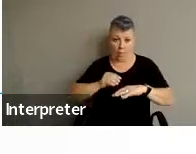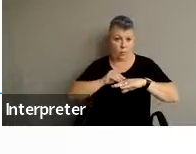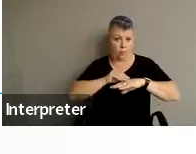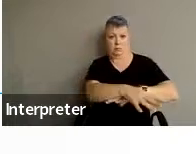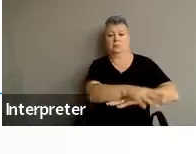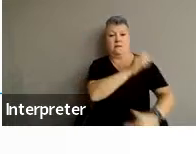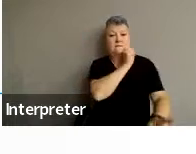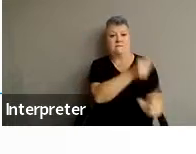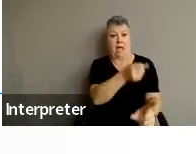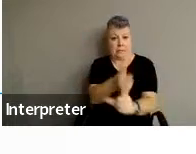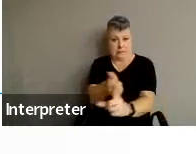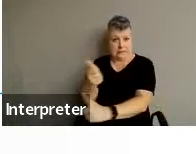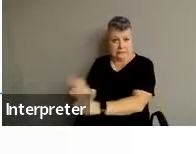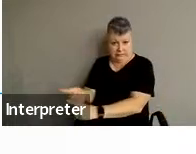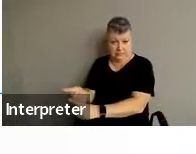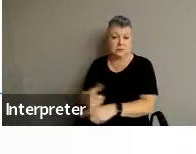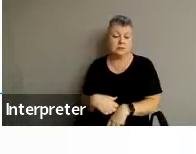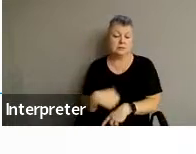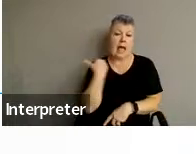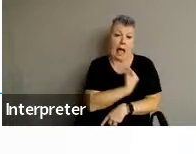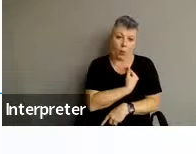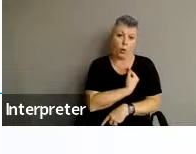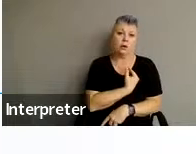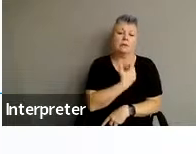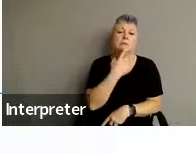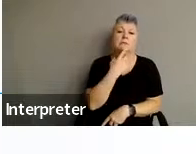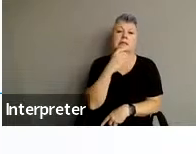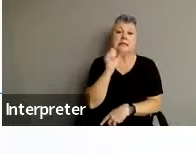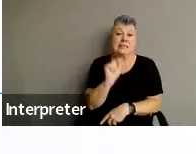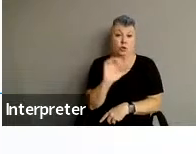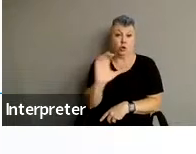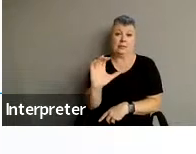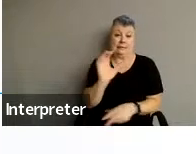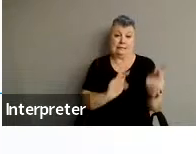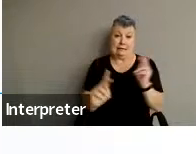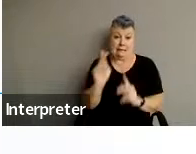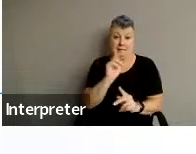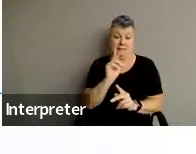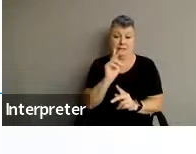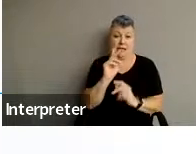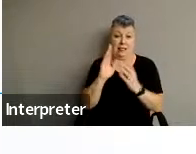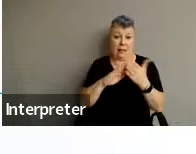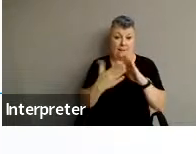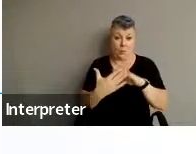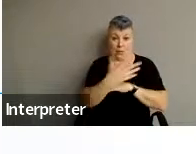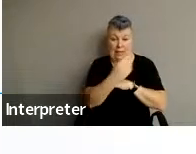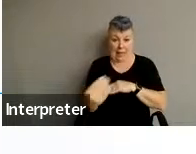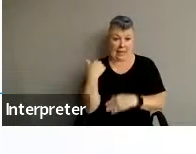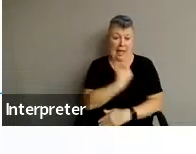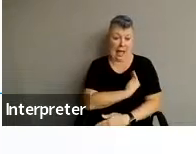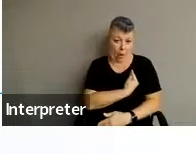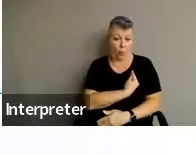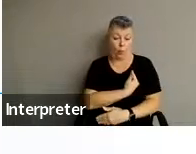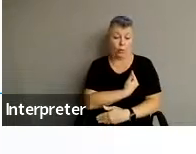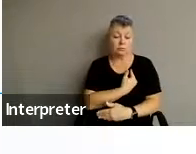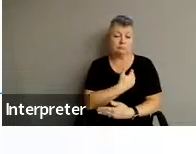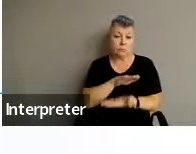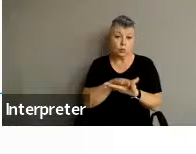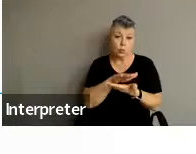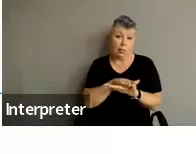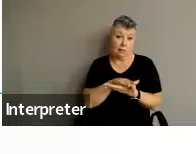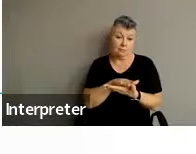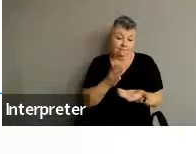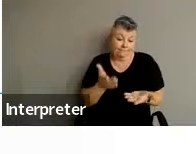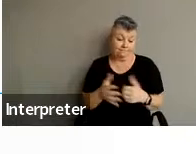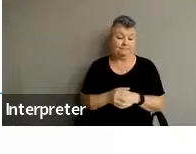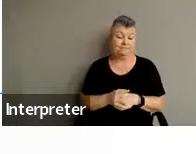or special school district itself. So more to come, hopefully some more information, but I really just wanted to highlight that the fiscal impact of this is